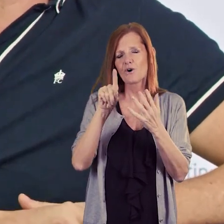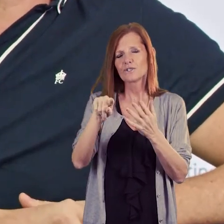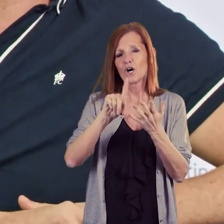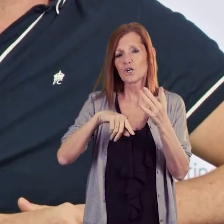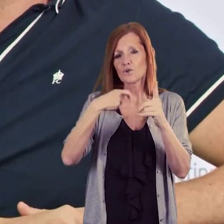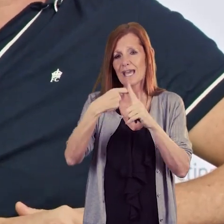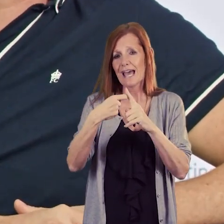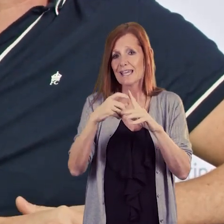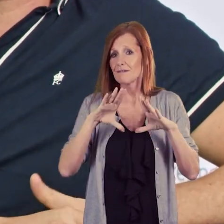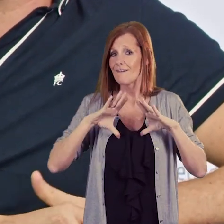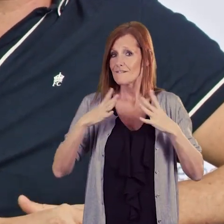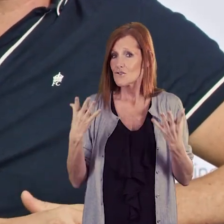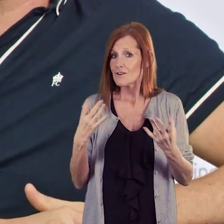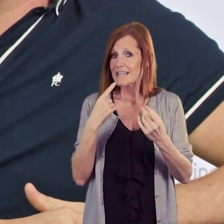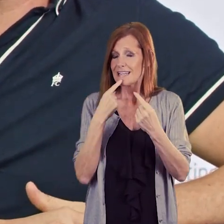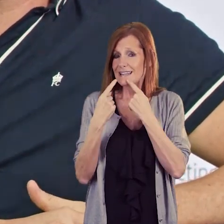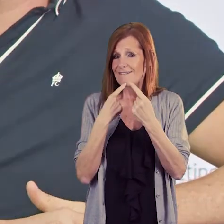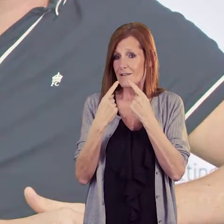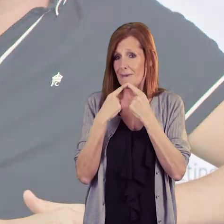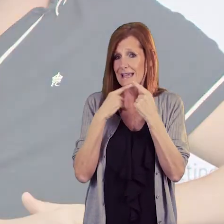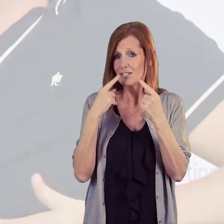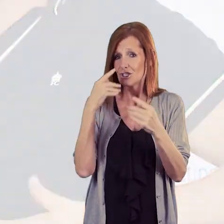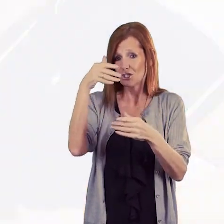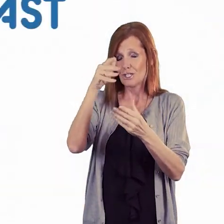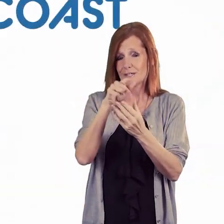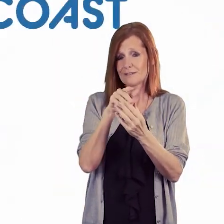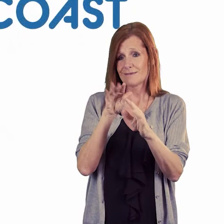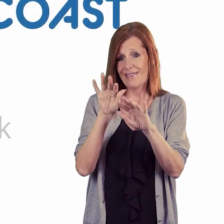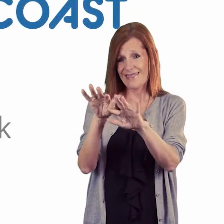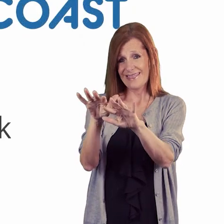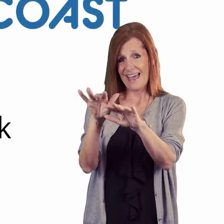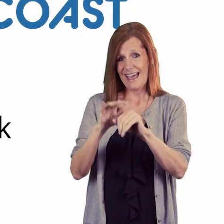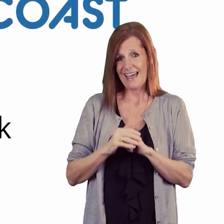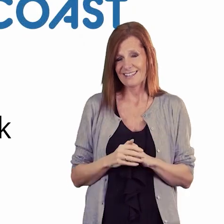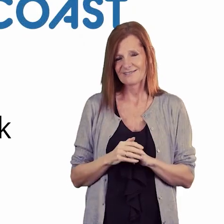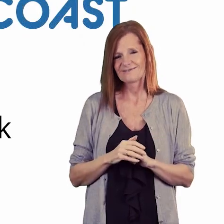and have a look at the free information pack on there. Till next time.